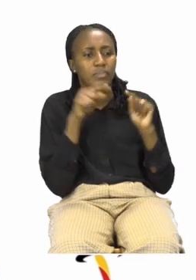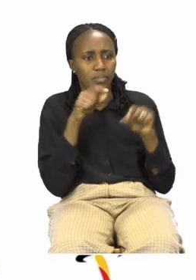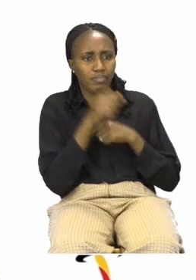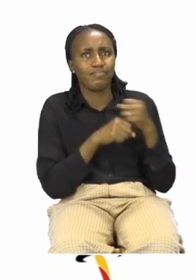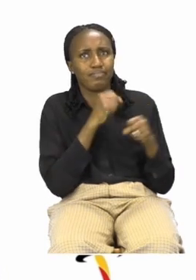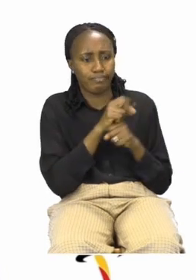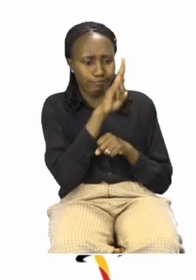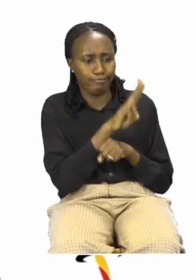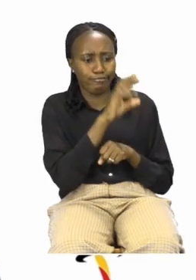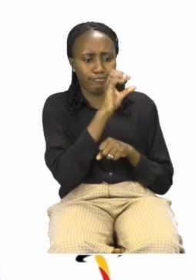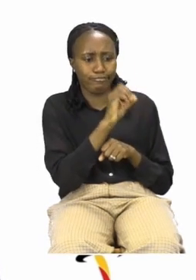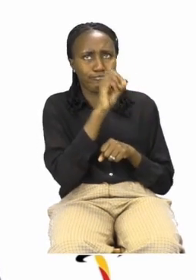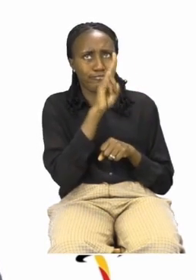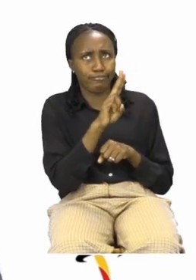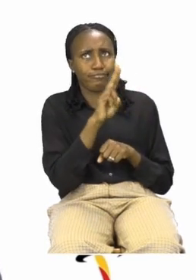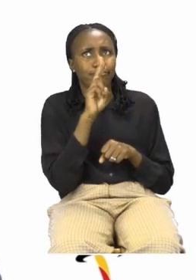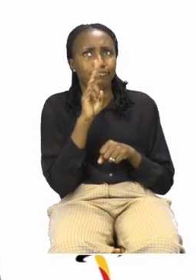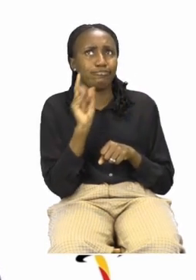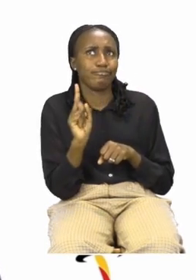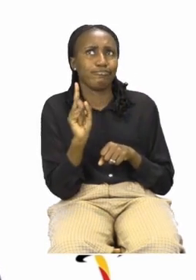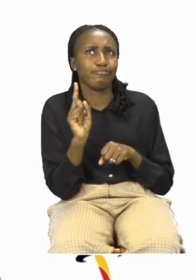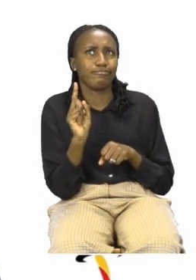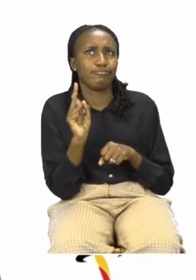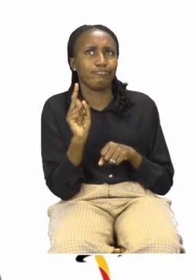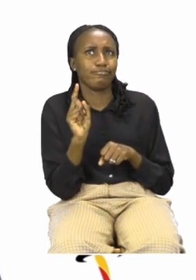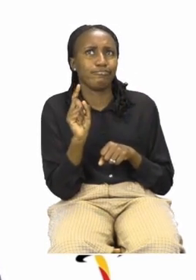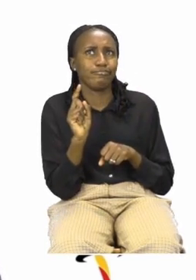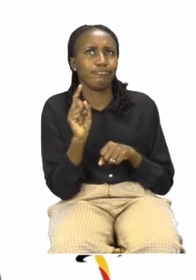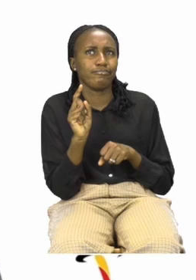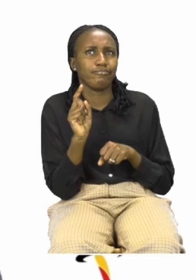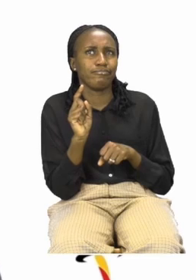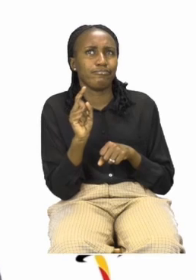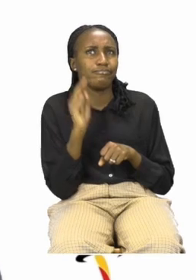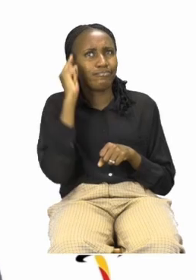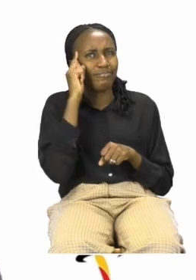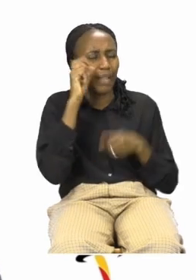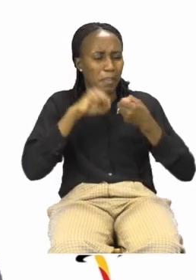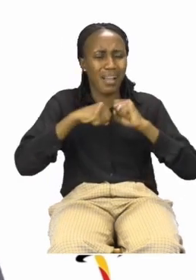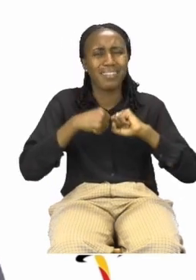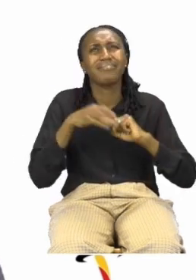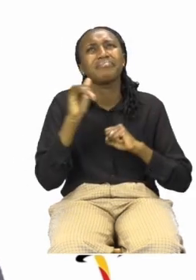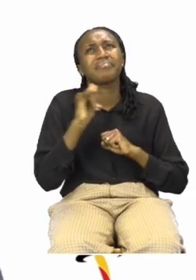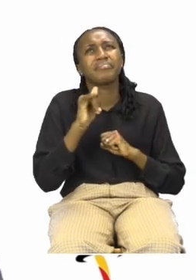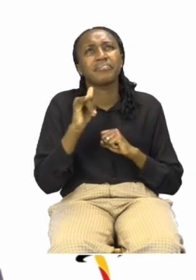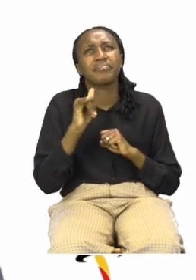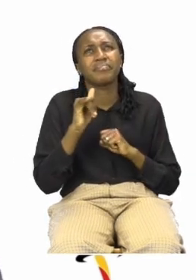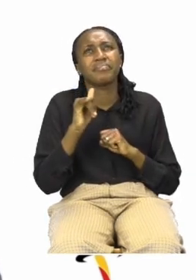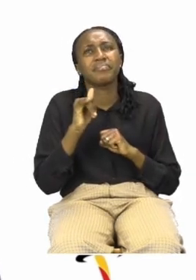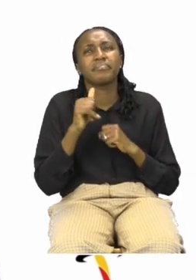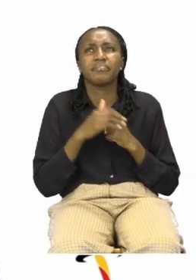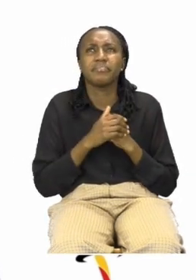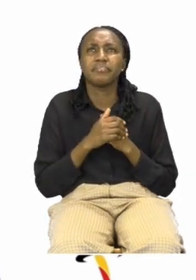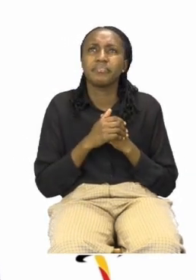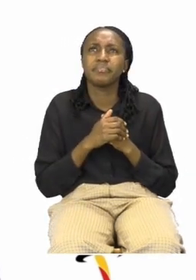or that is ahead of us, what would you say are some of the specific challenges that the